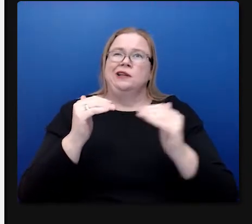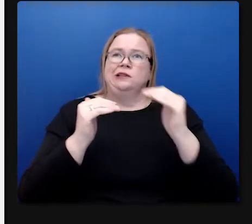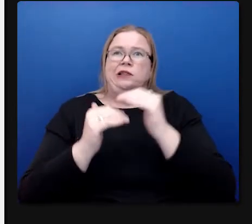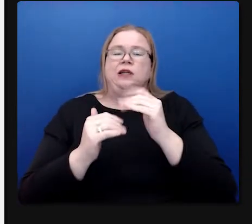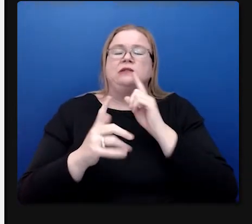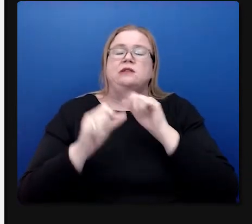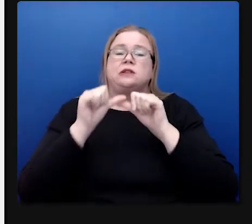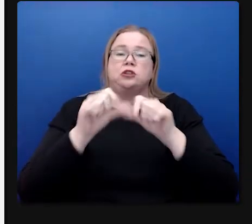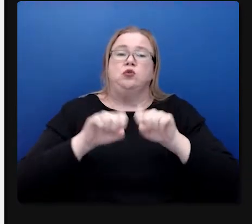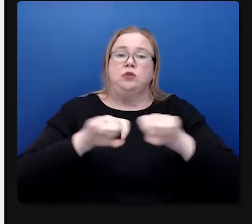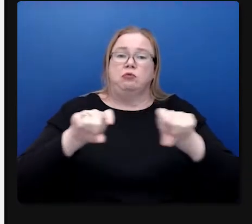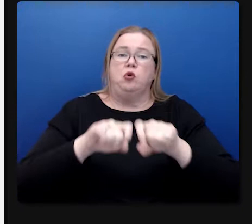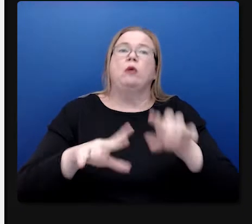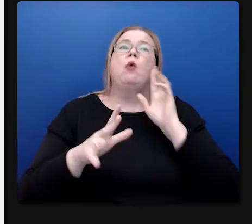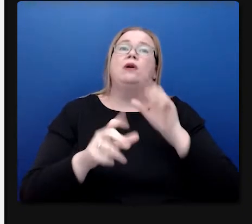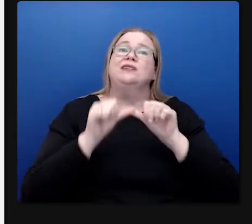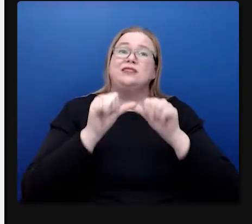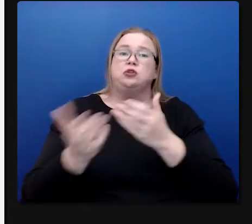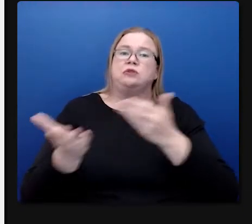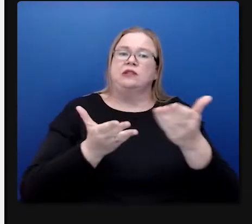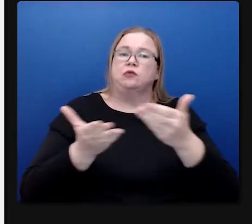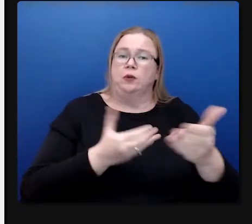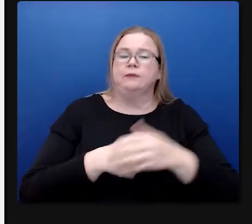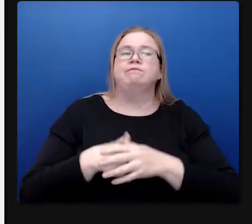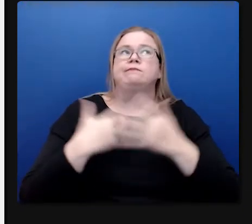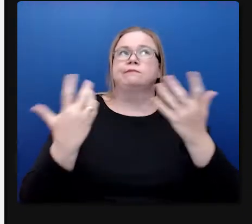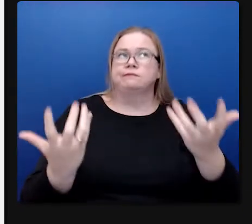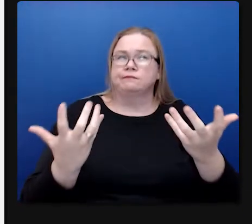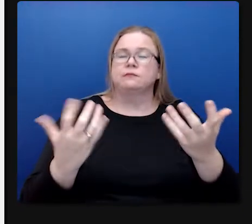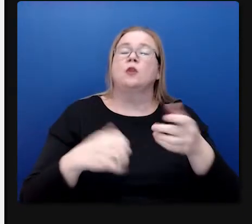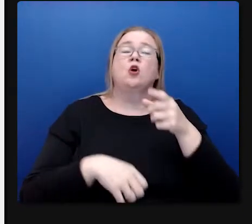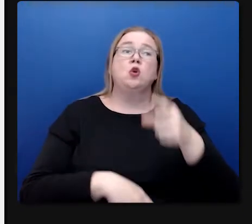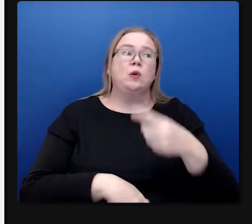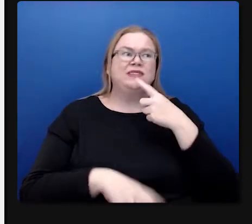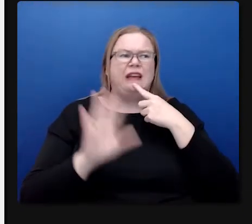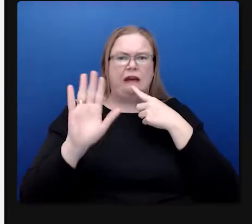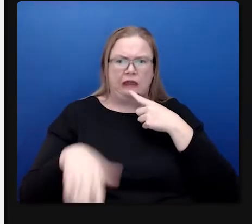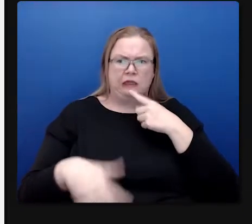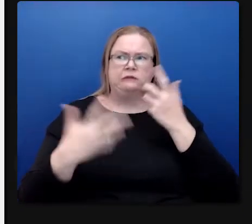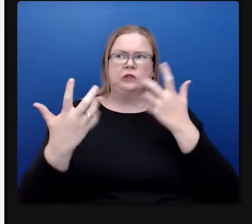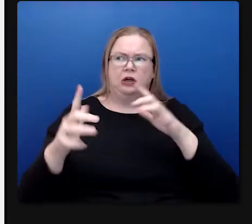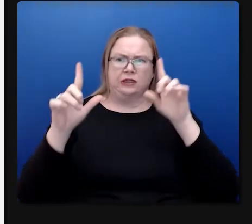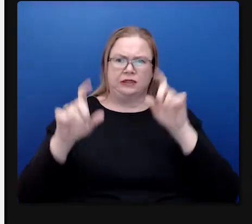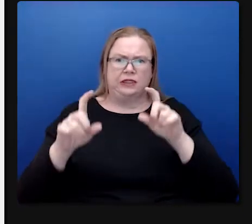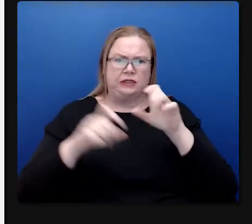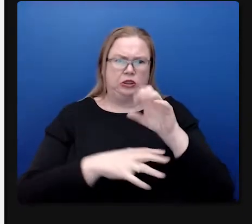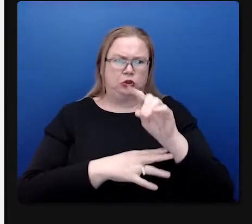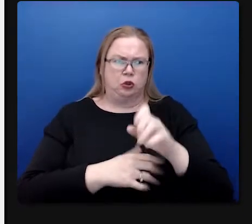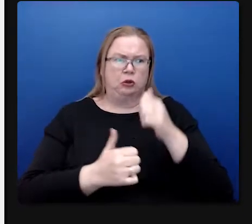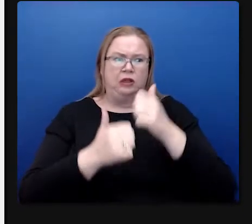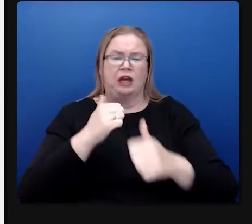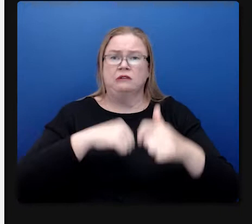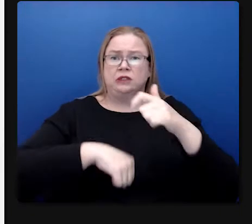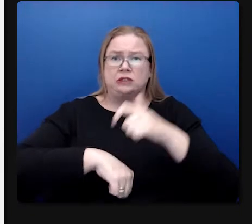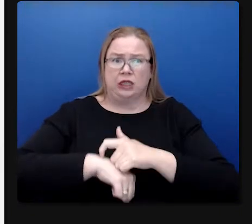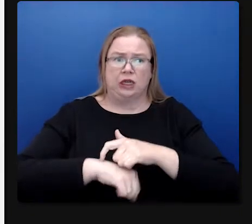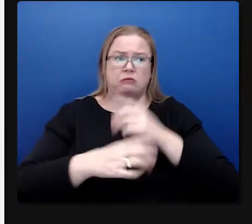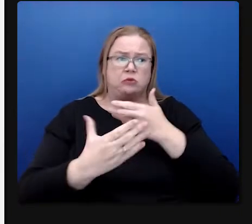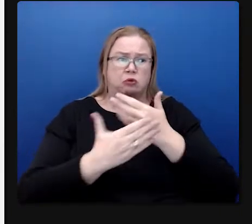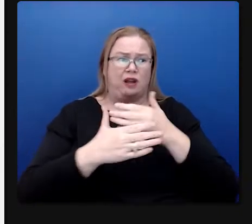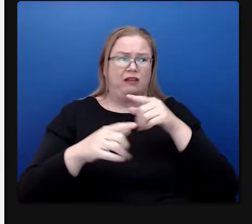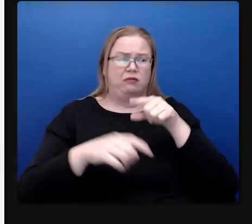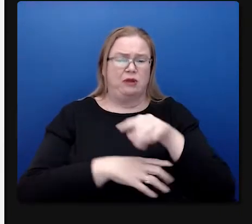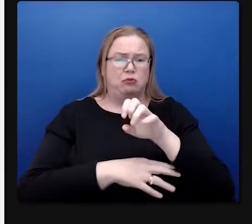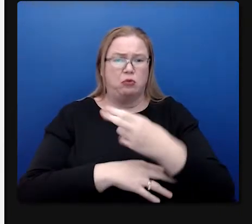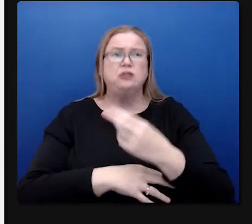that is continuous deployment or continuous delivery, where if you say, hey, we're already testing this code every time it comes into the